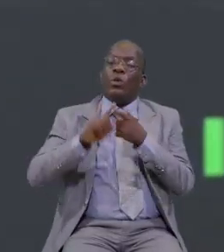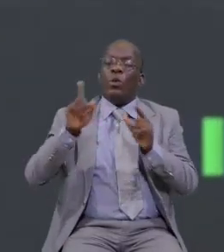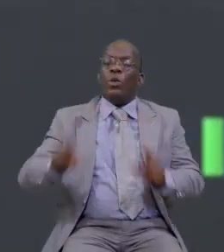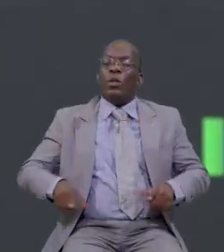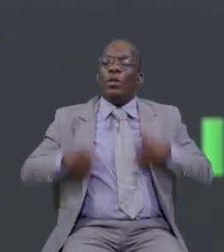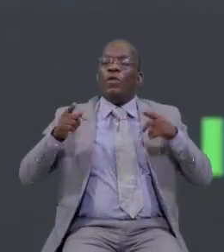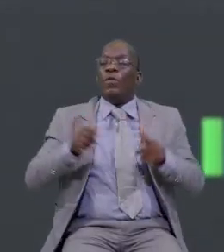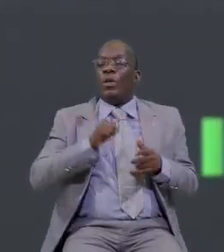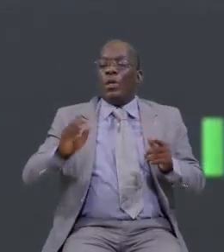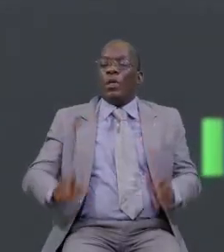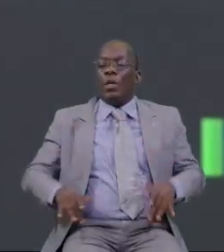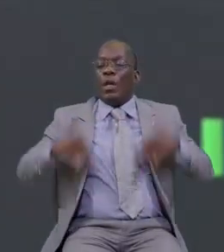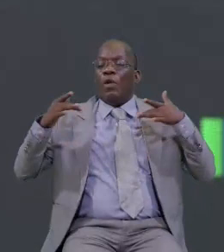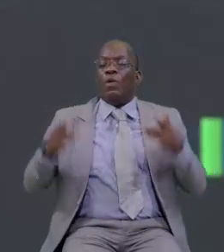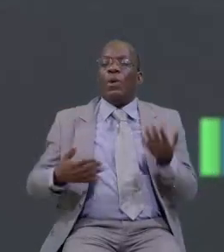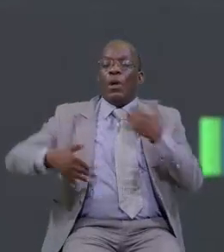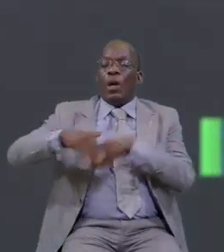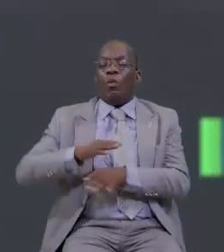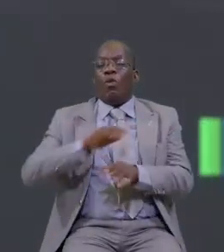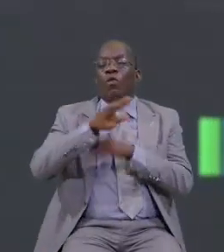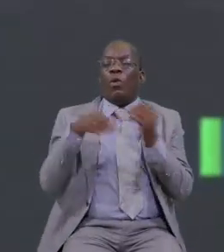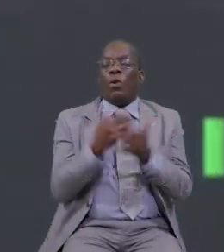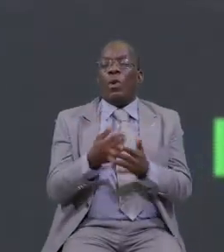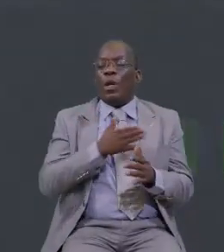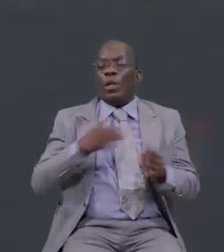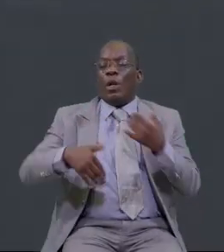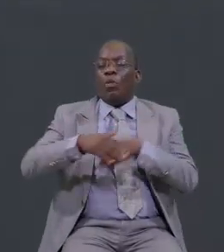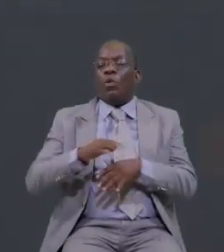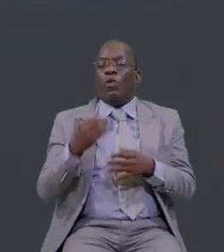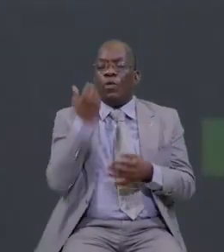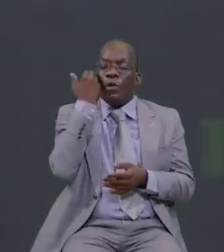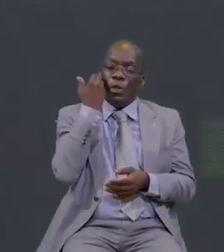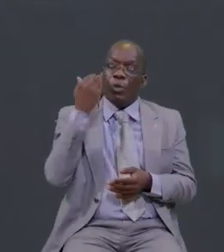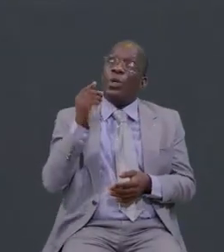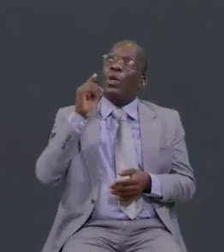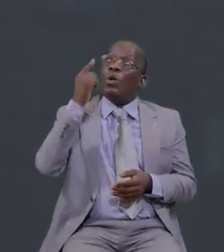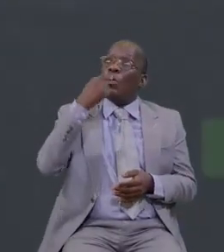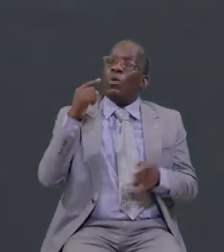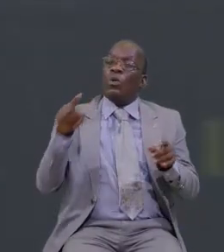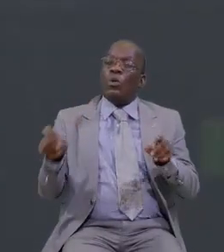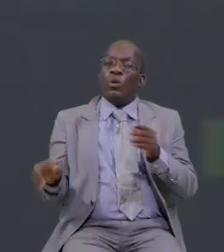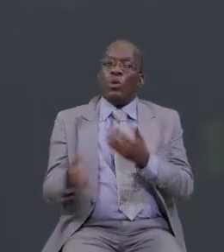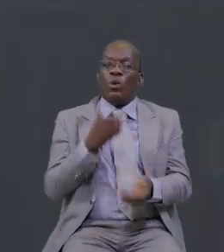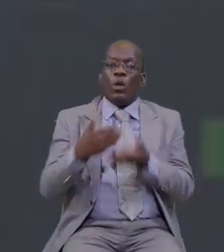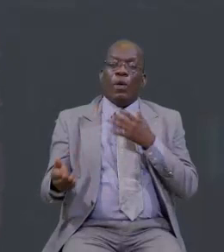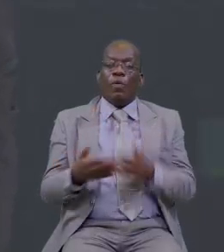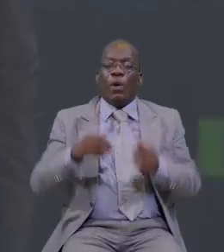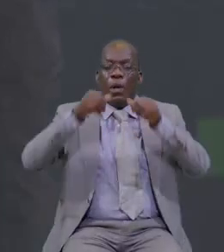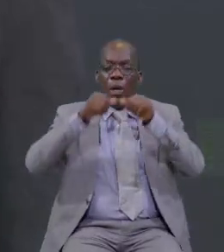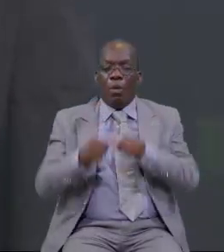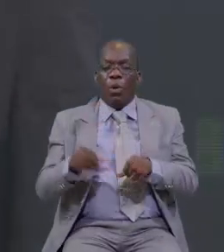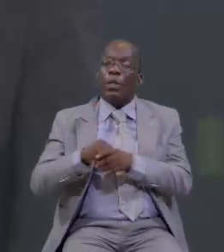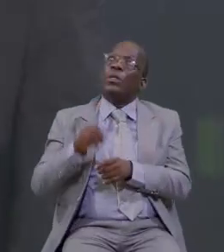above reproach. Whosoever abideth in him sinneth not.